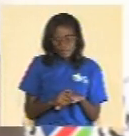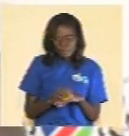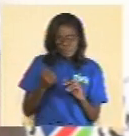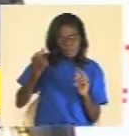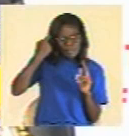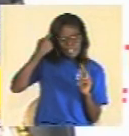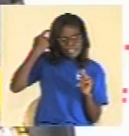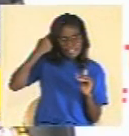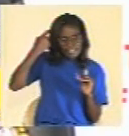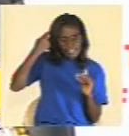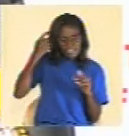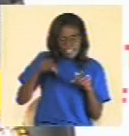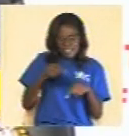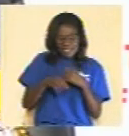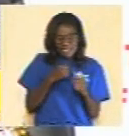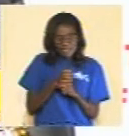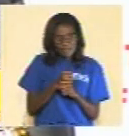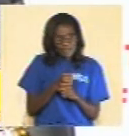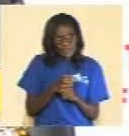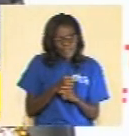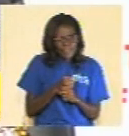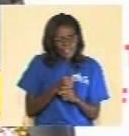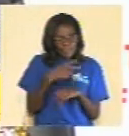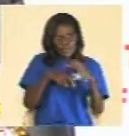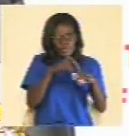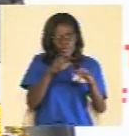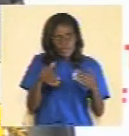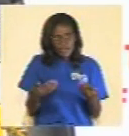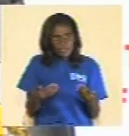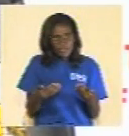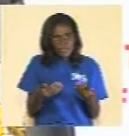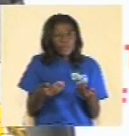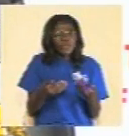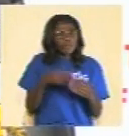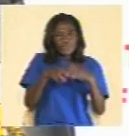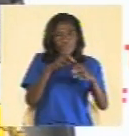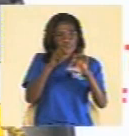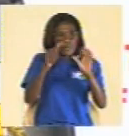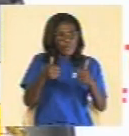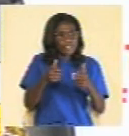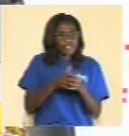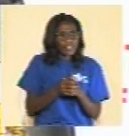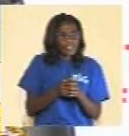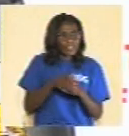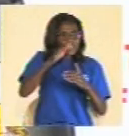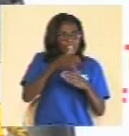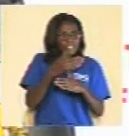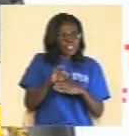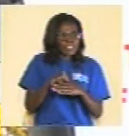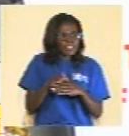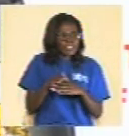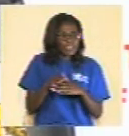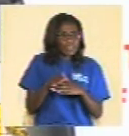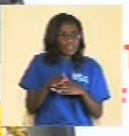Ministry of Health this year have taken a different stand, which is good, because before it used to be speech, we observed